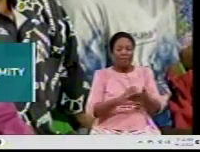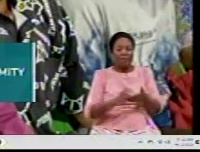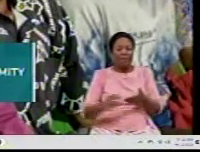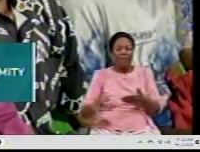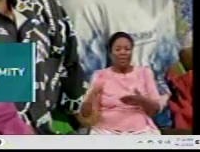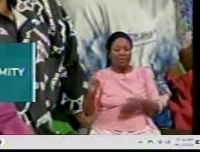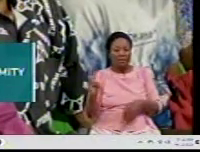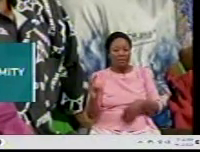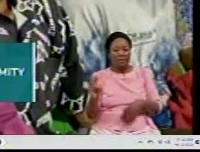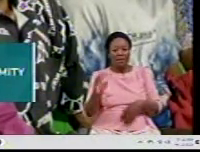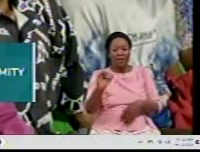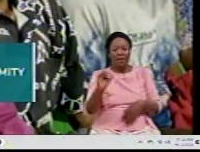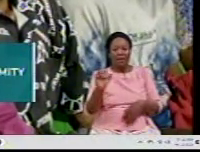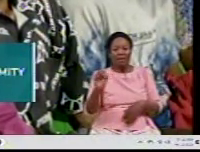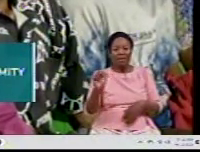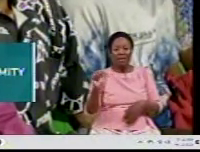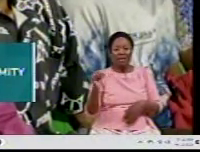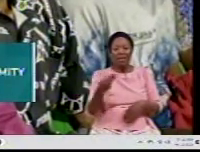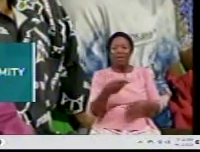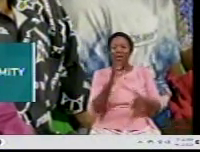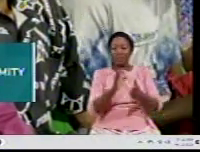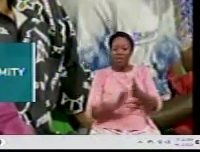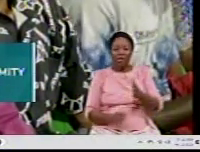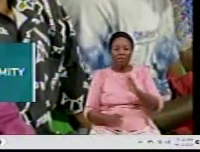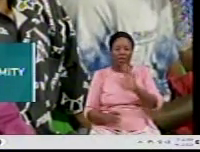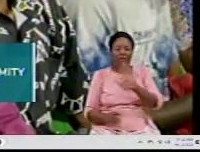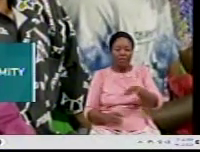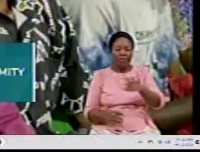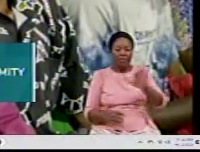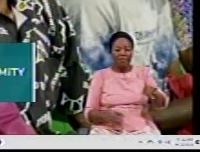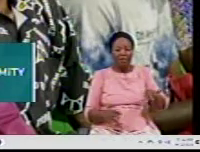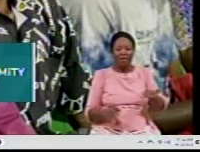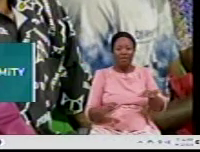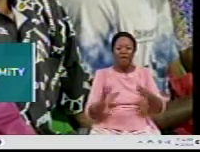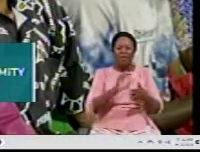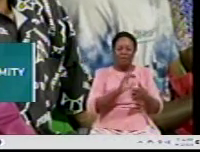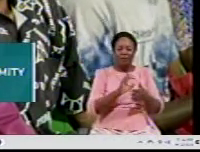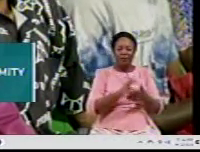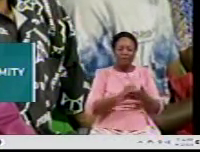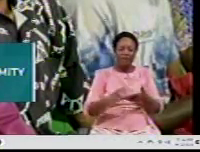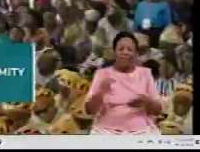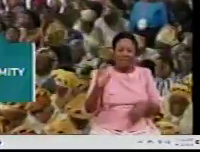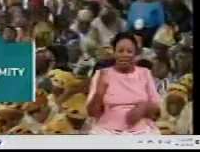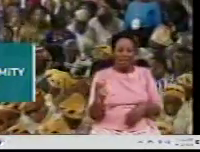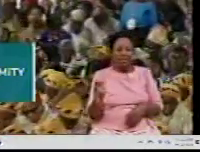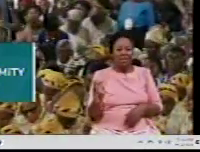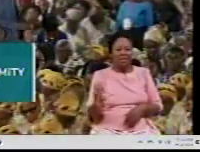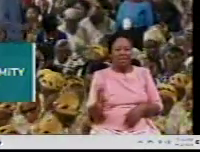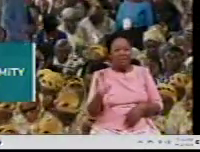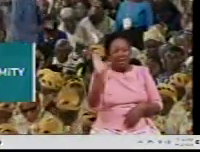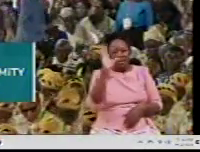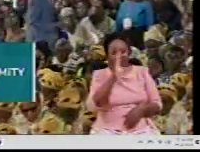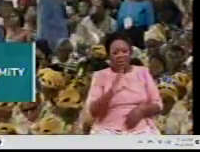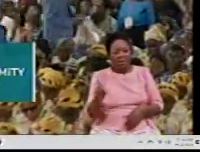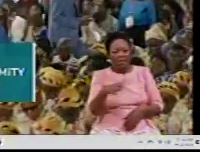6. Isaiah chapter 55, verse 6, seek ye the Lord while